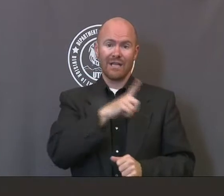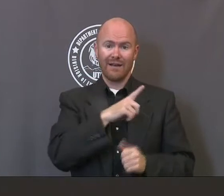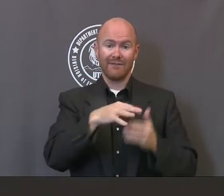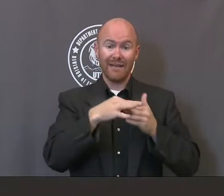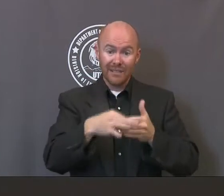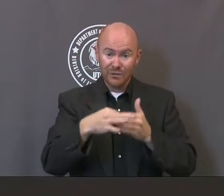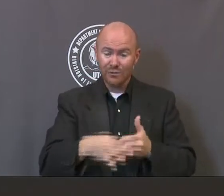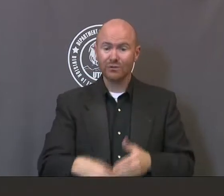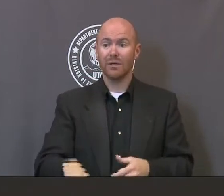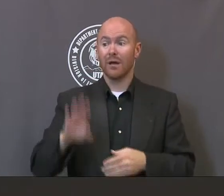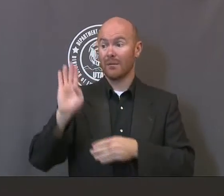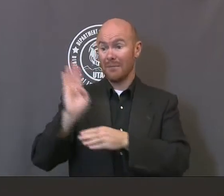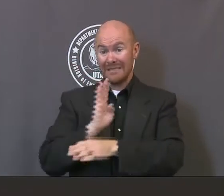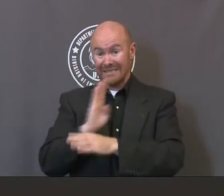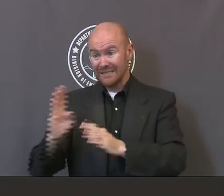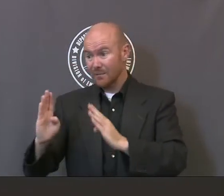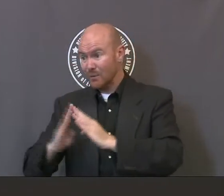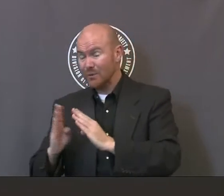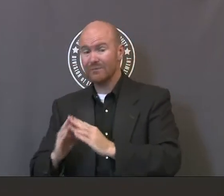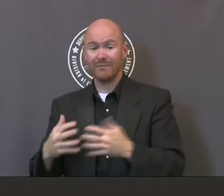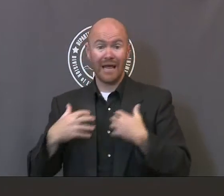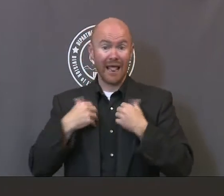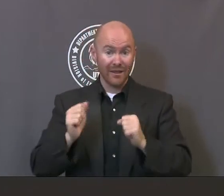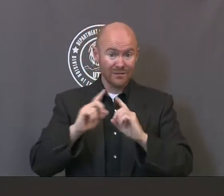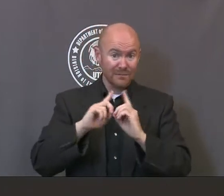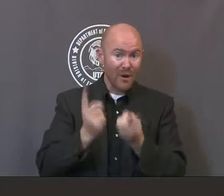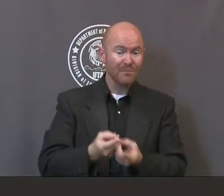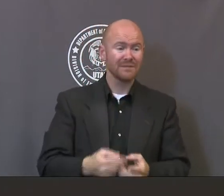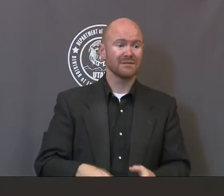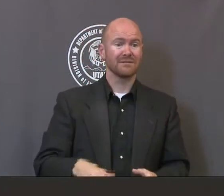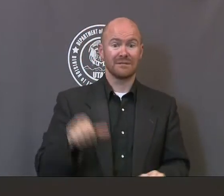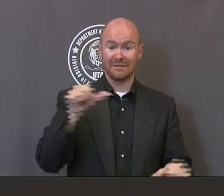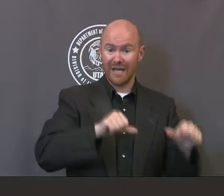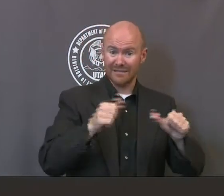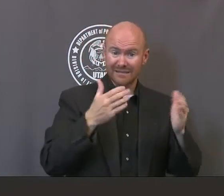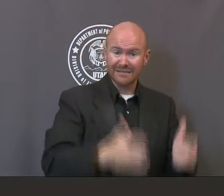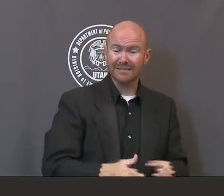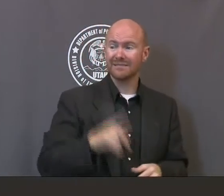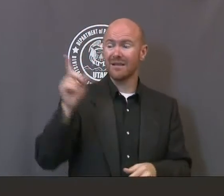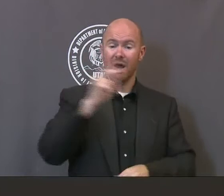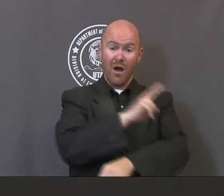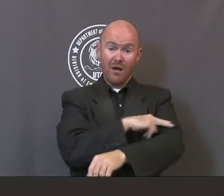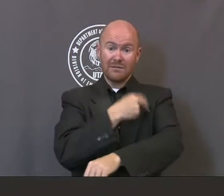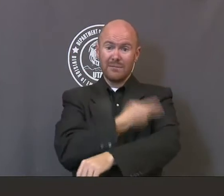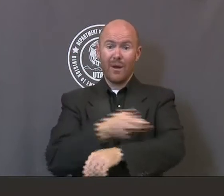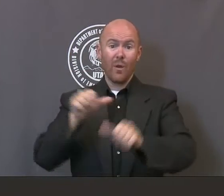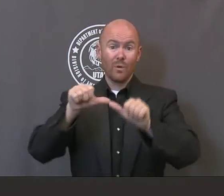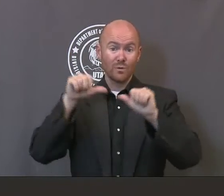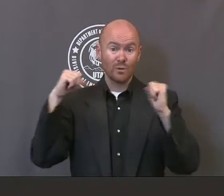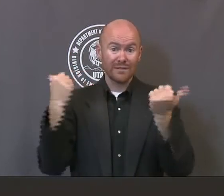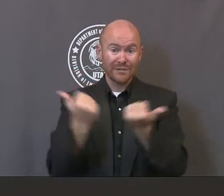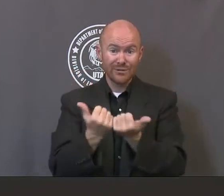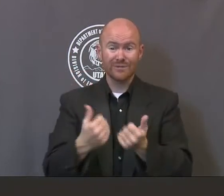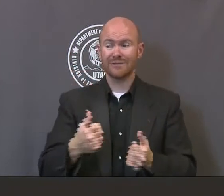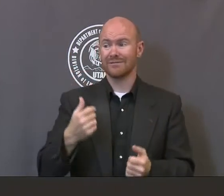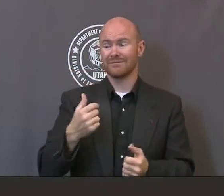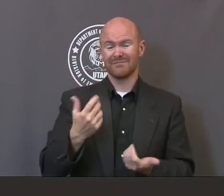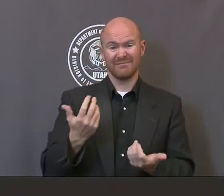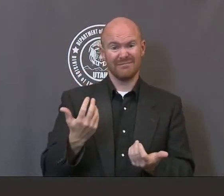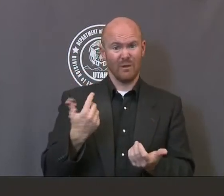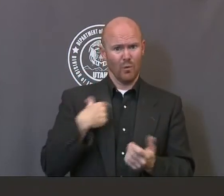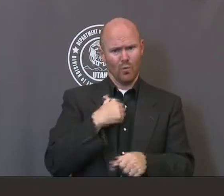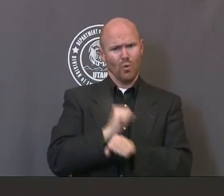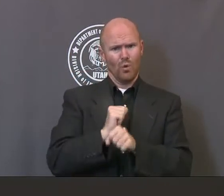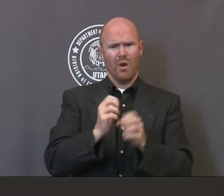officials, business communities, the health departments, our hospital associations, and those involved in the community